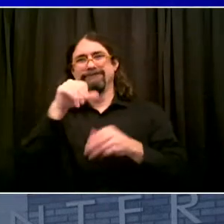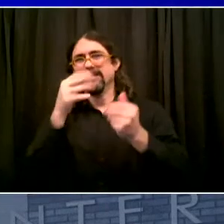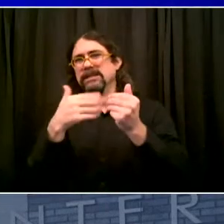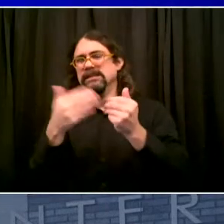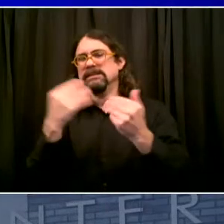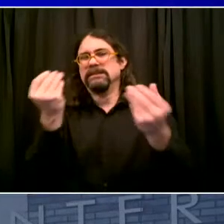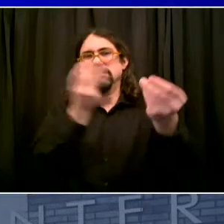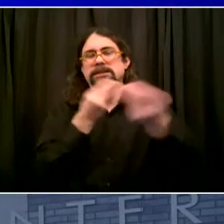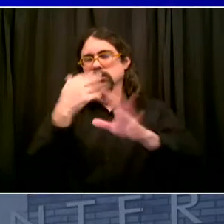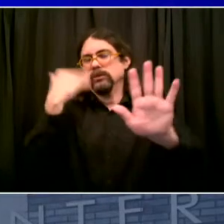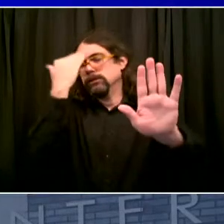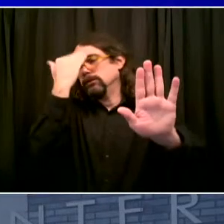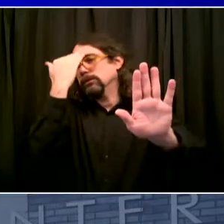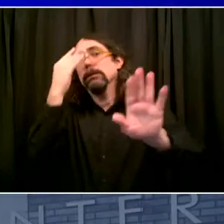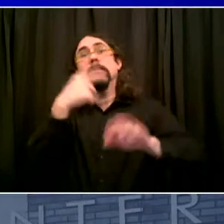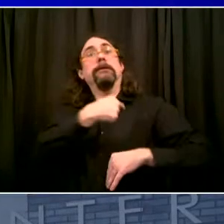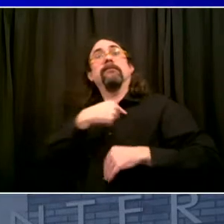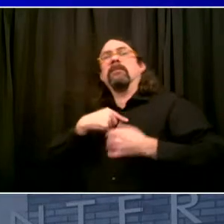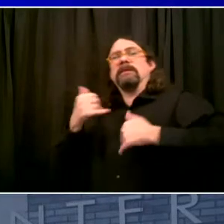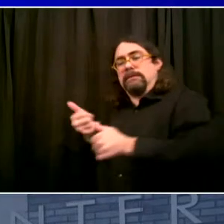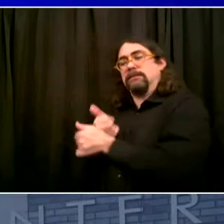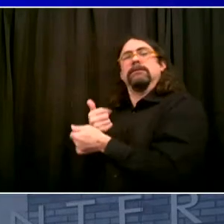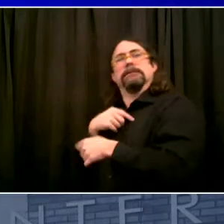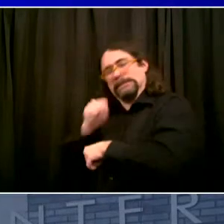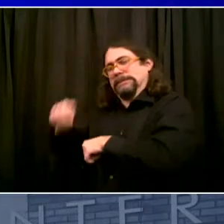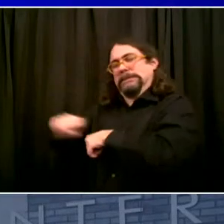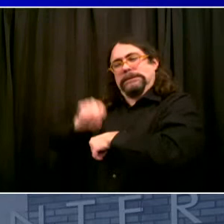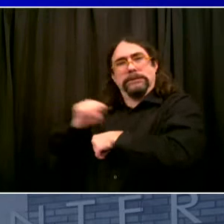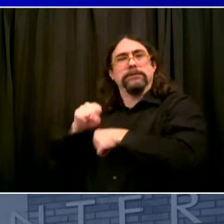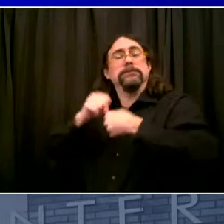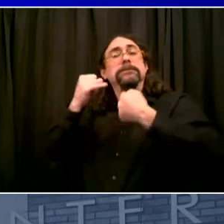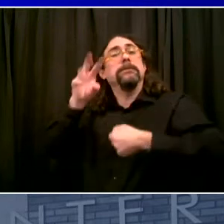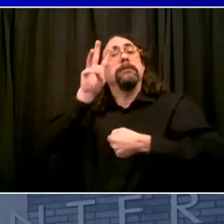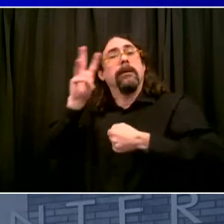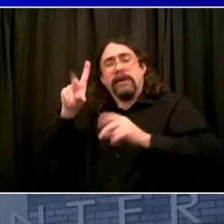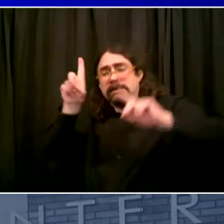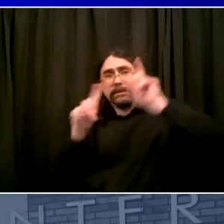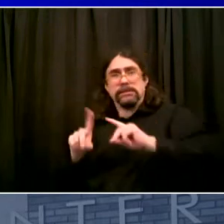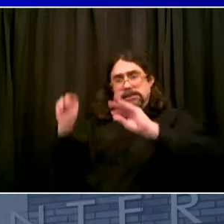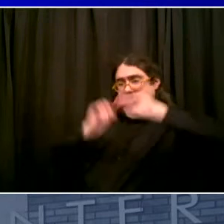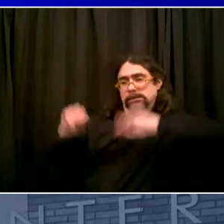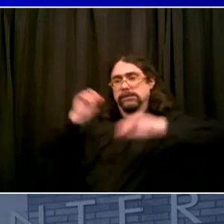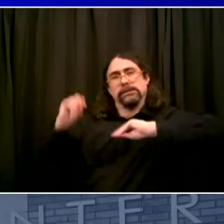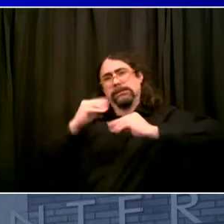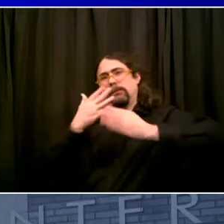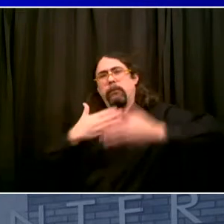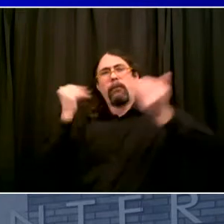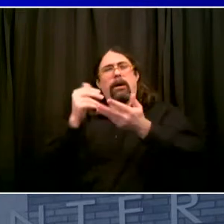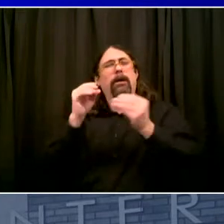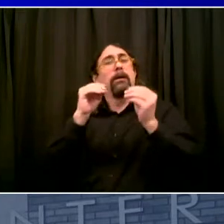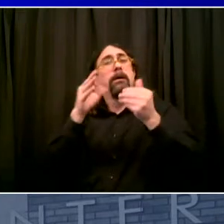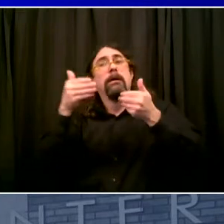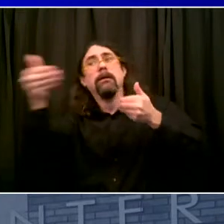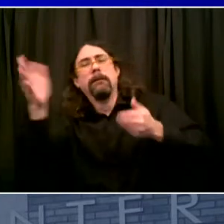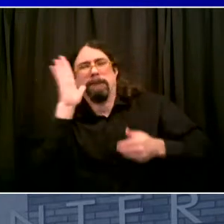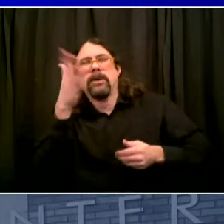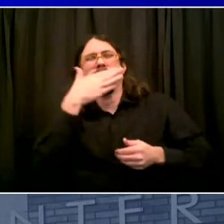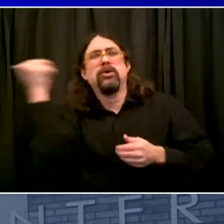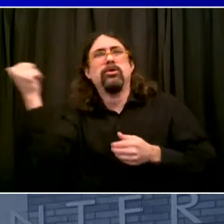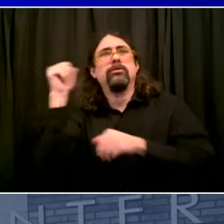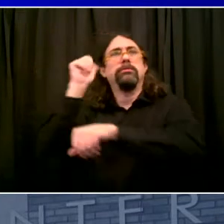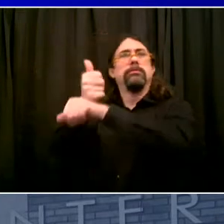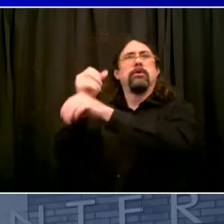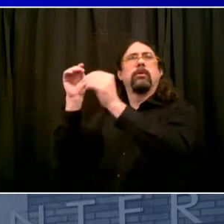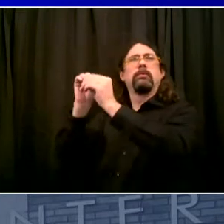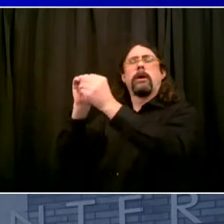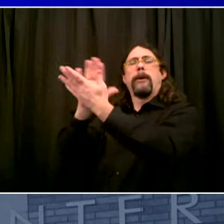also going to expand the languages in which someone can apply the actual application form. So far, you've seen English and Spanish. We're going to be